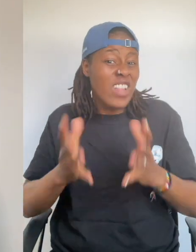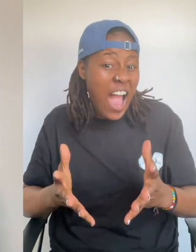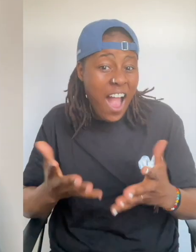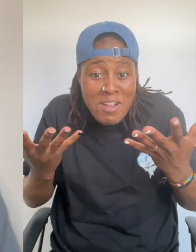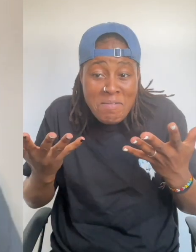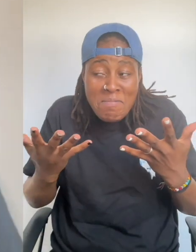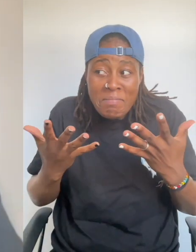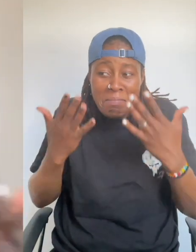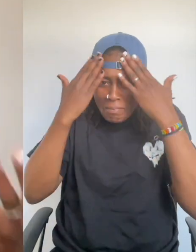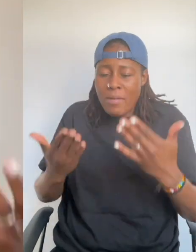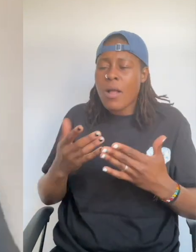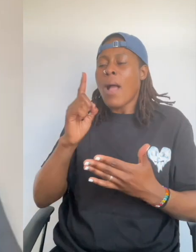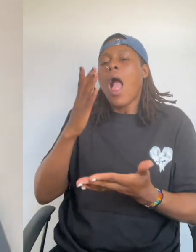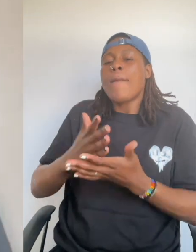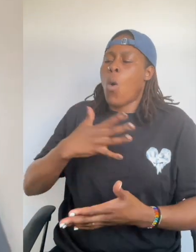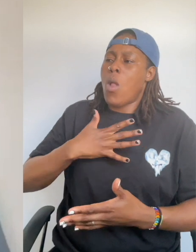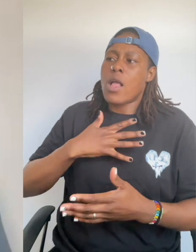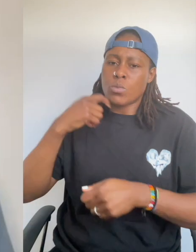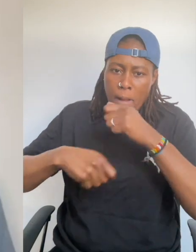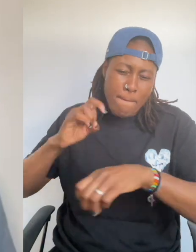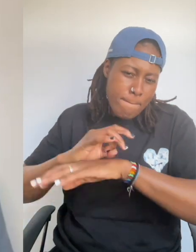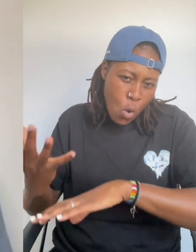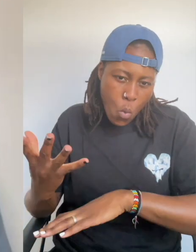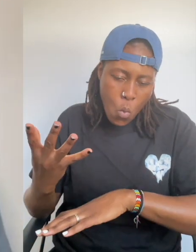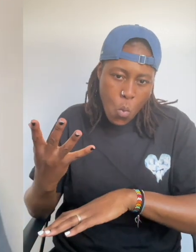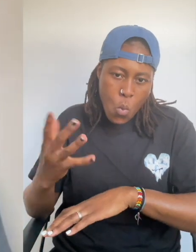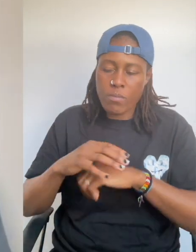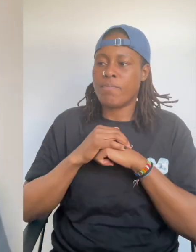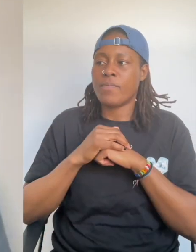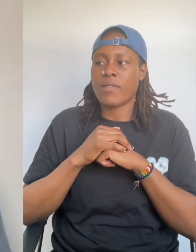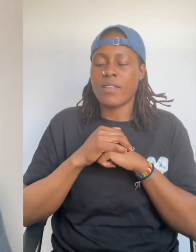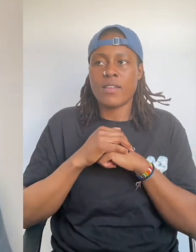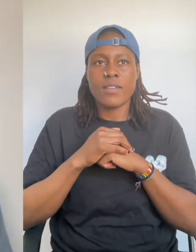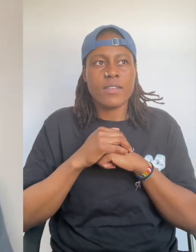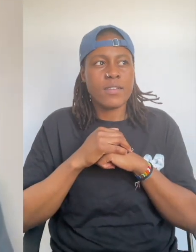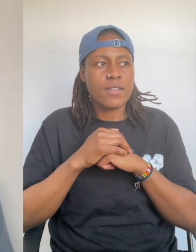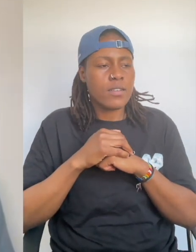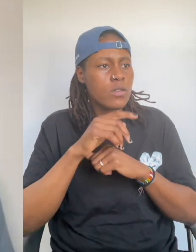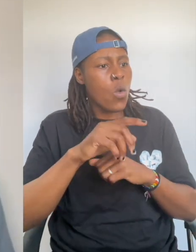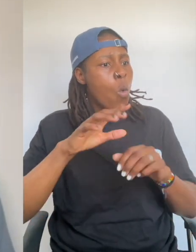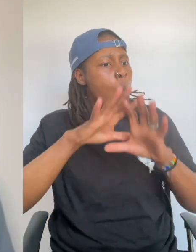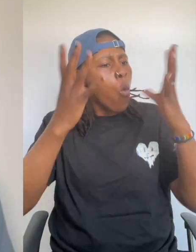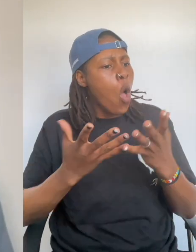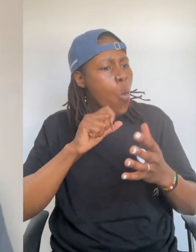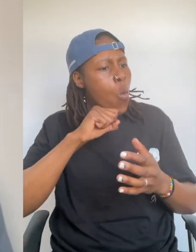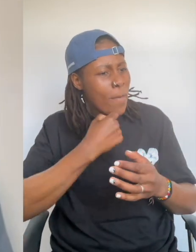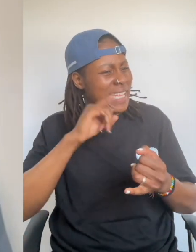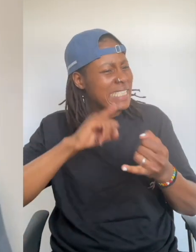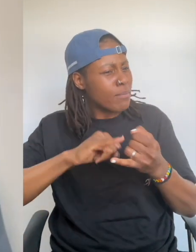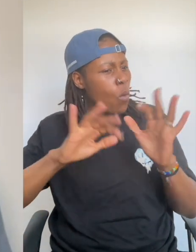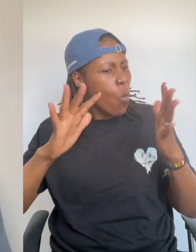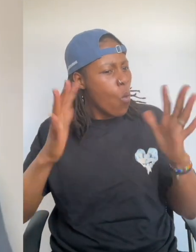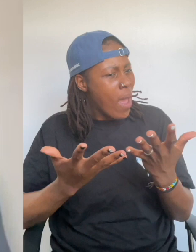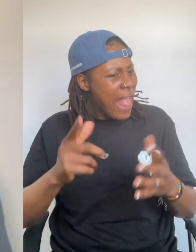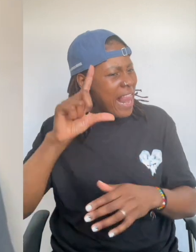don't know. But yeah, it would be nice to go pro, to be honest. It'll be nice. You mentioned the Worlds, that's September in Liverpool, isn't it?